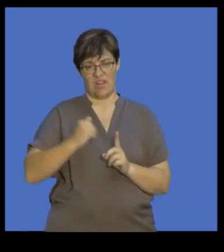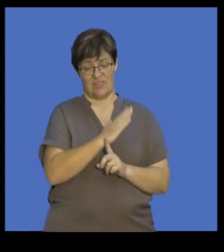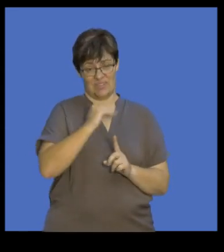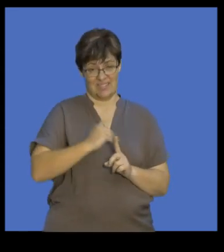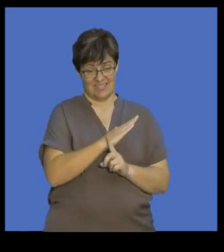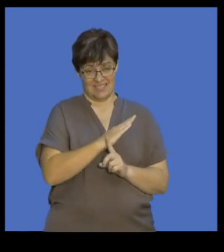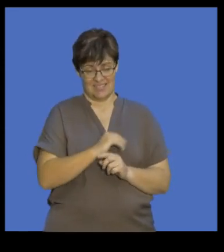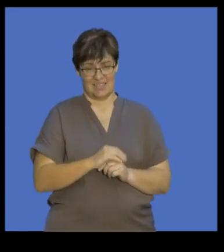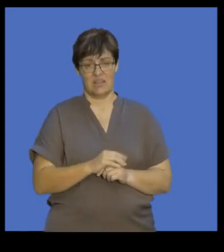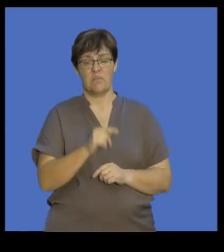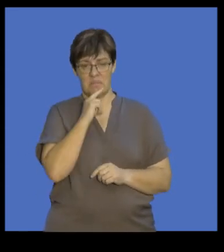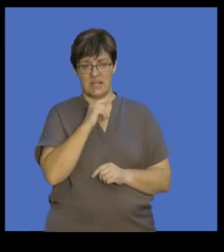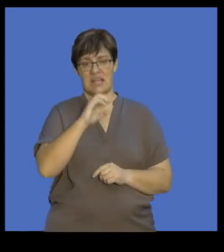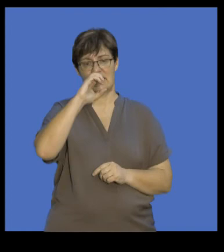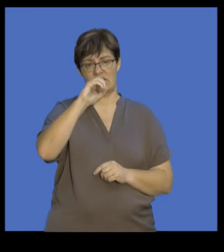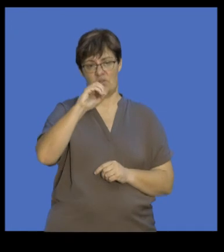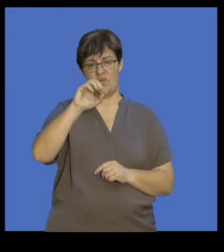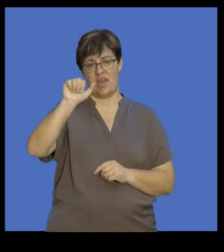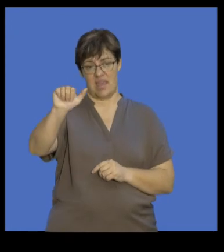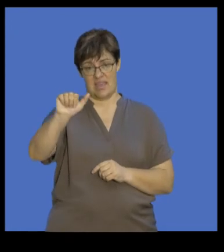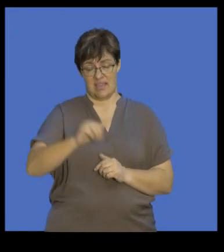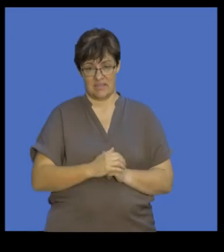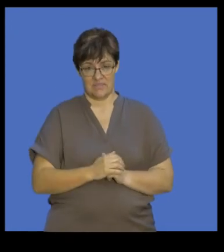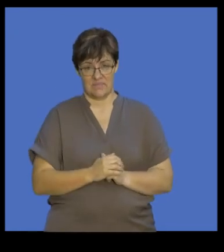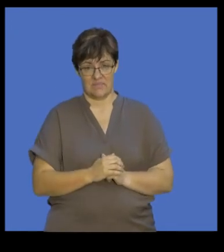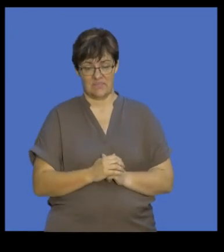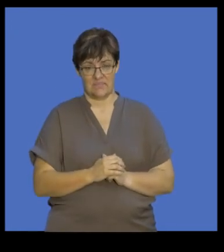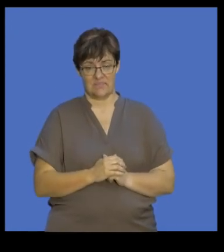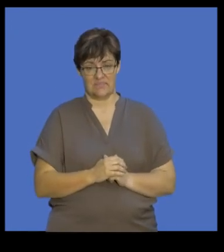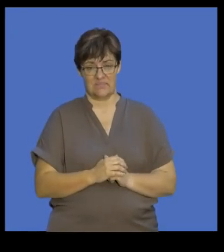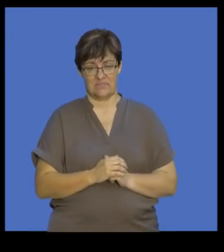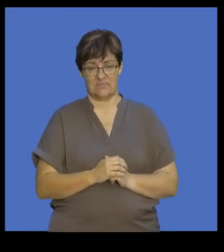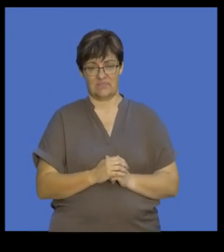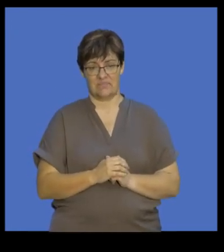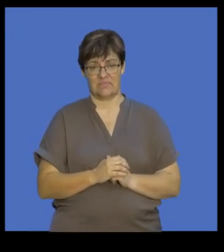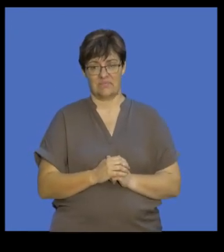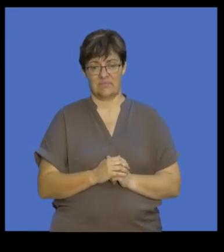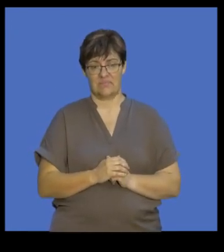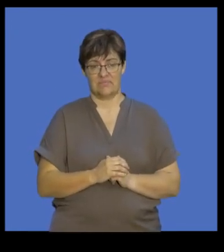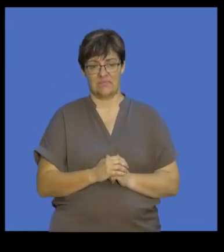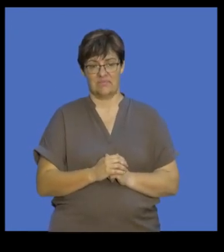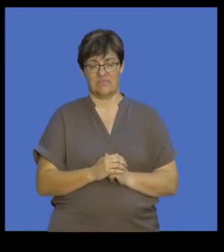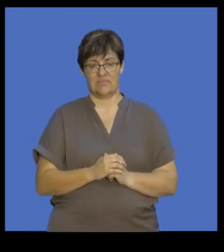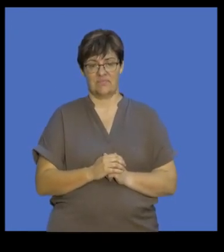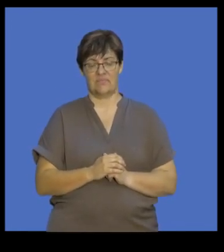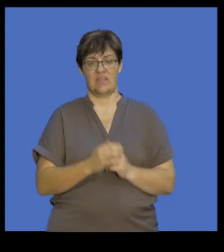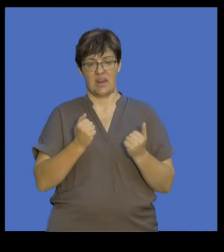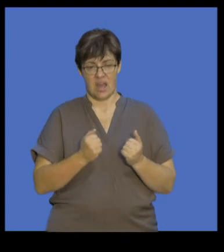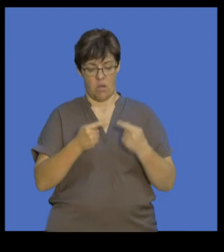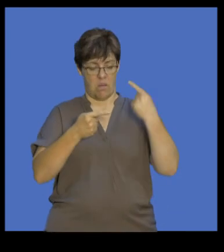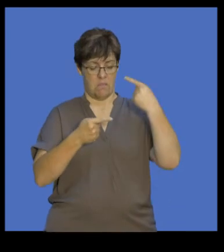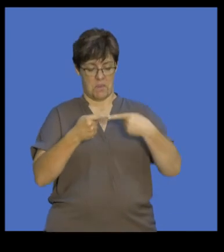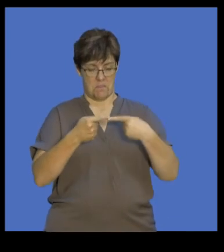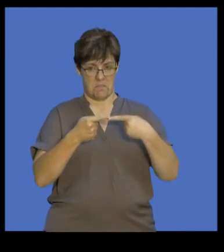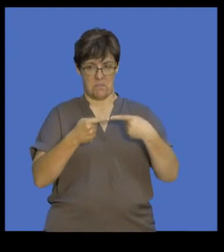0 current. Okay. The current reading will be 0 amperes. Okay. Ammeter reading rather. Okay.